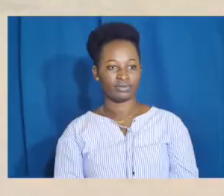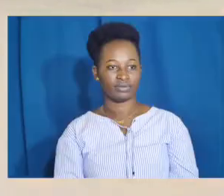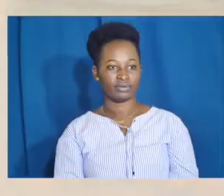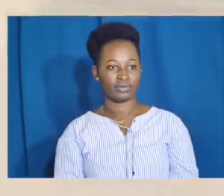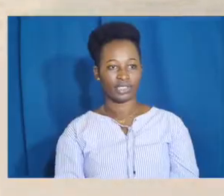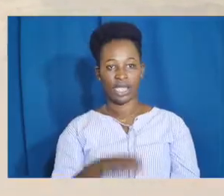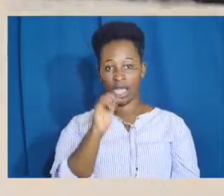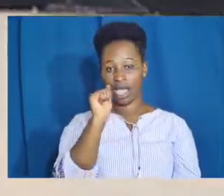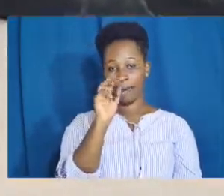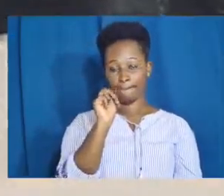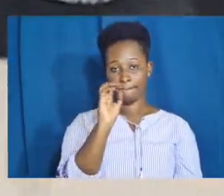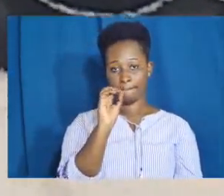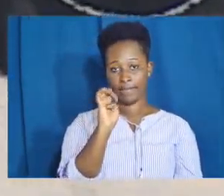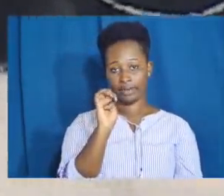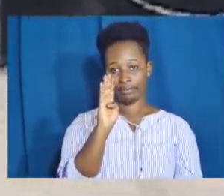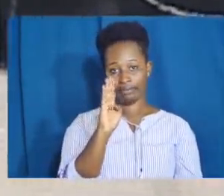Amoeba.